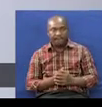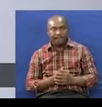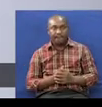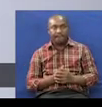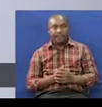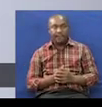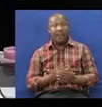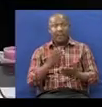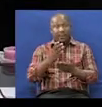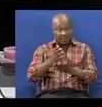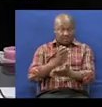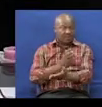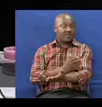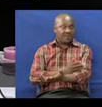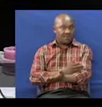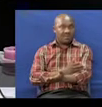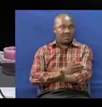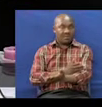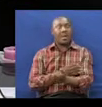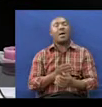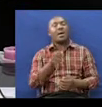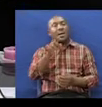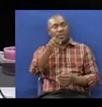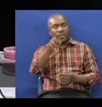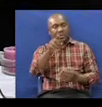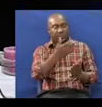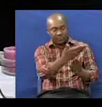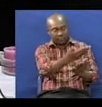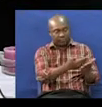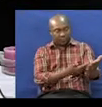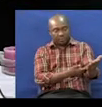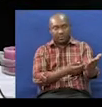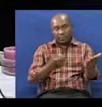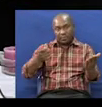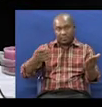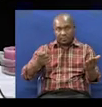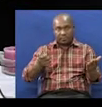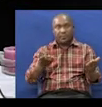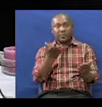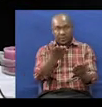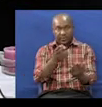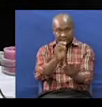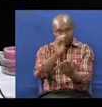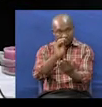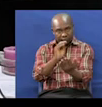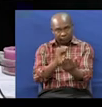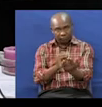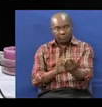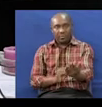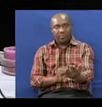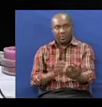But before we start, I want you to take a pen and a notebook so that you can